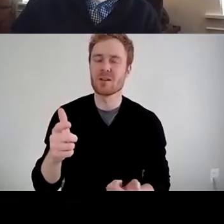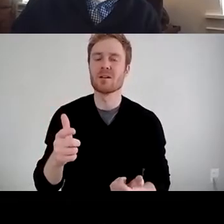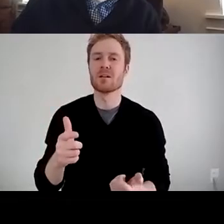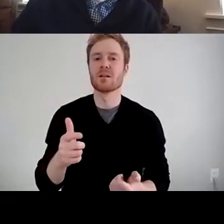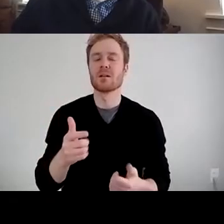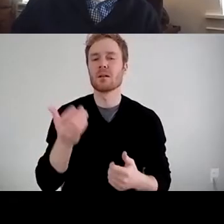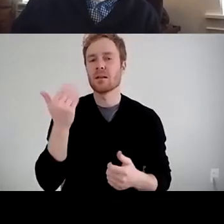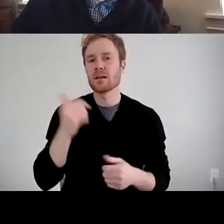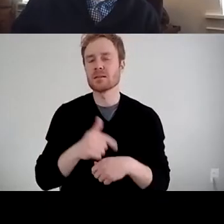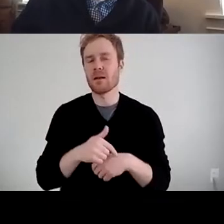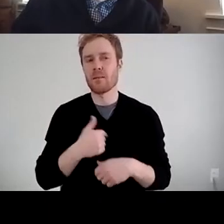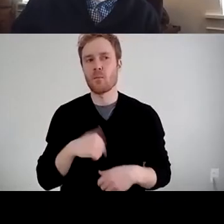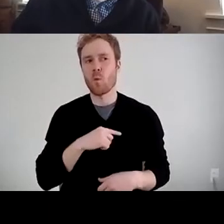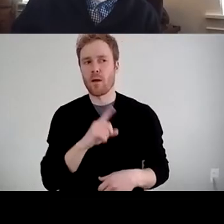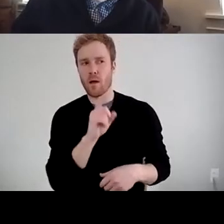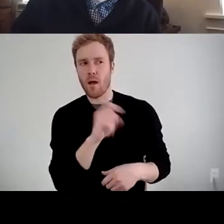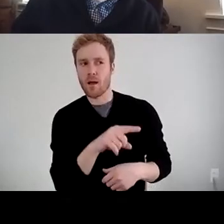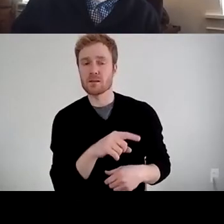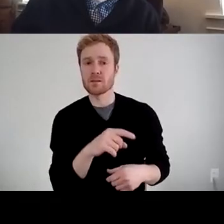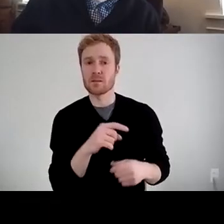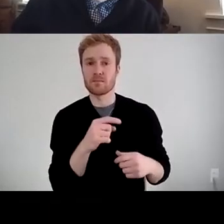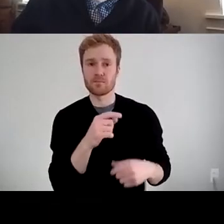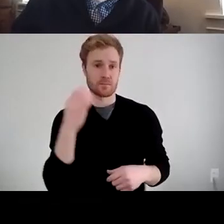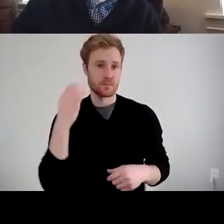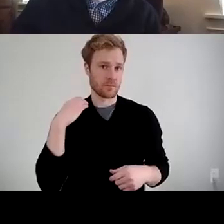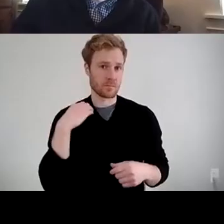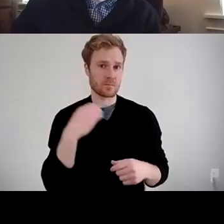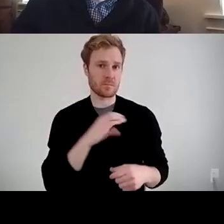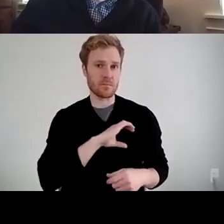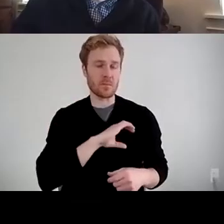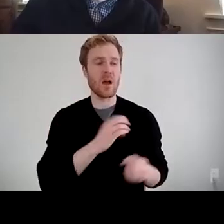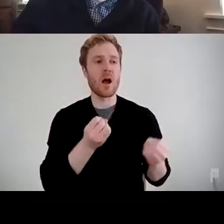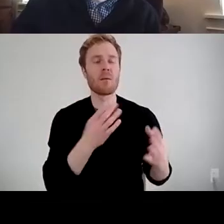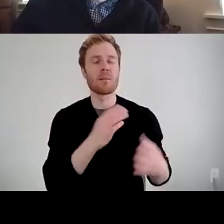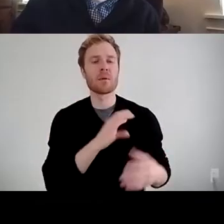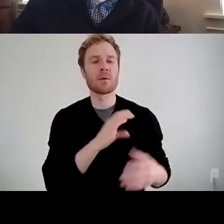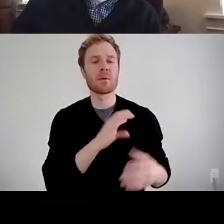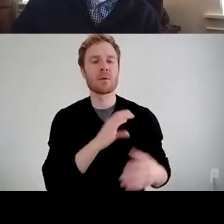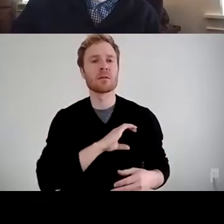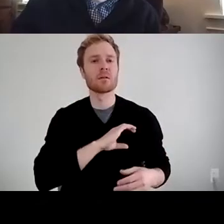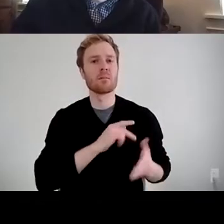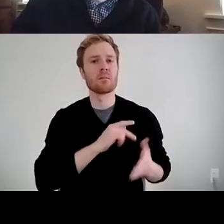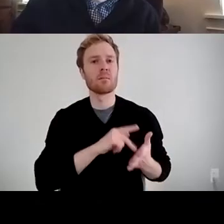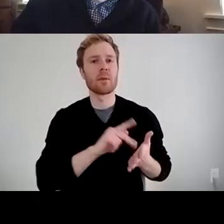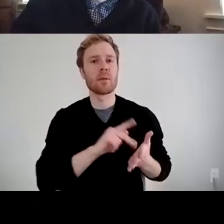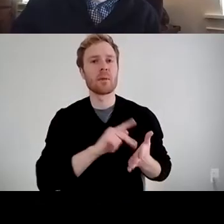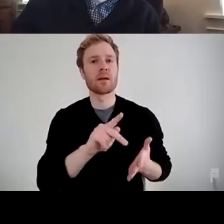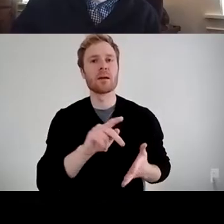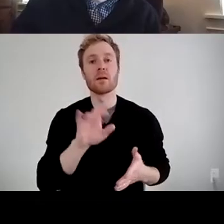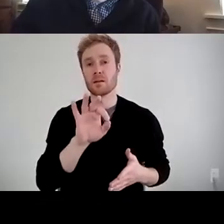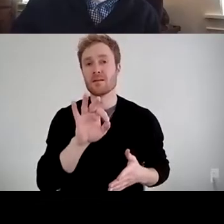hand. And so there's a really complicated